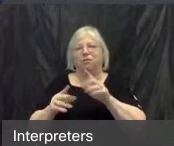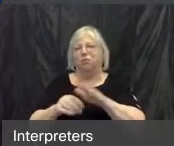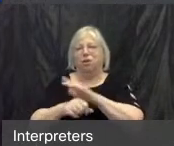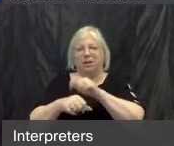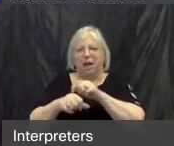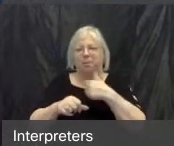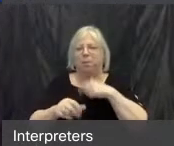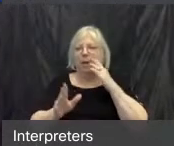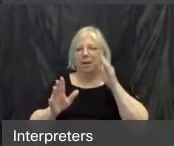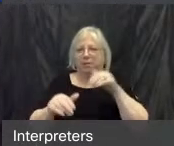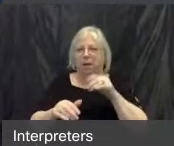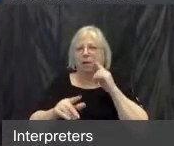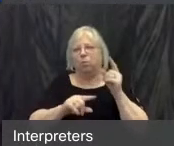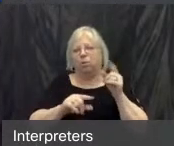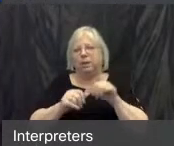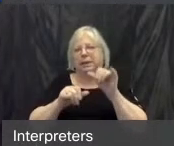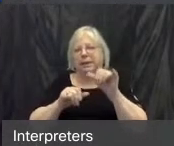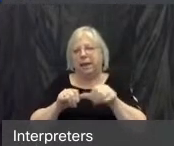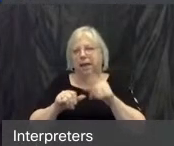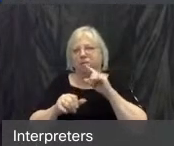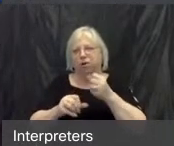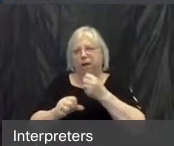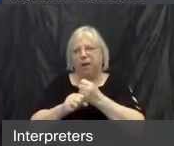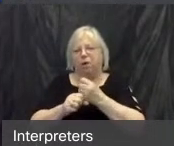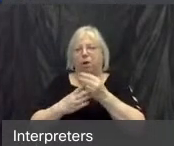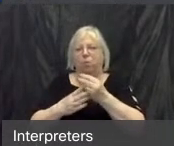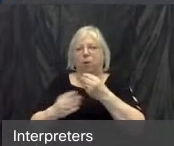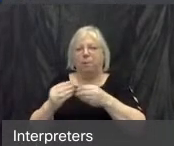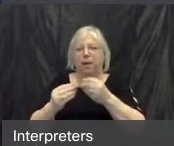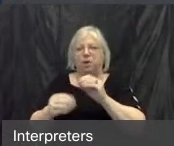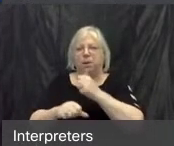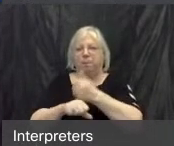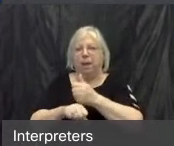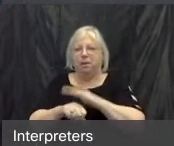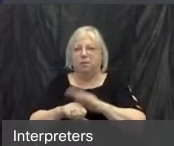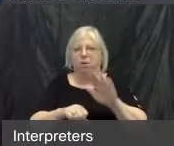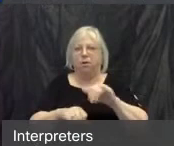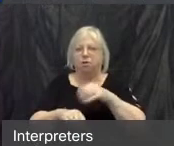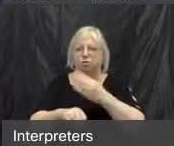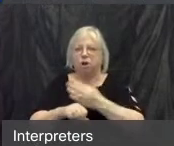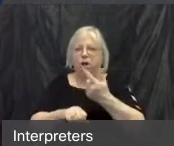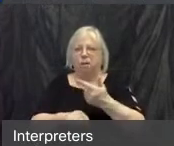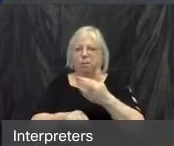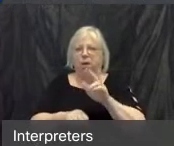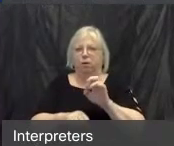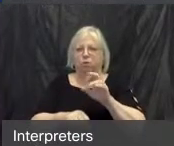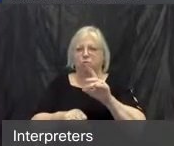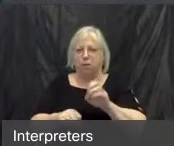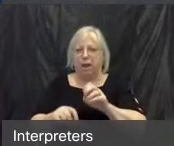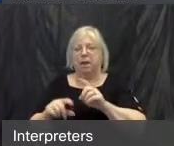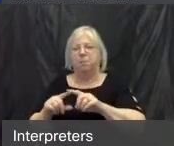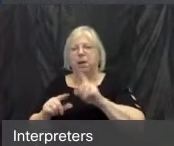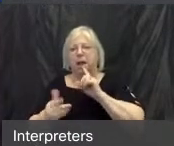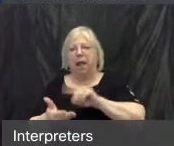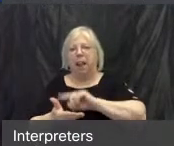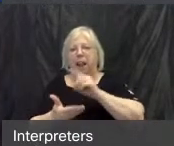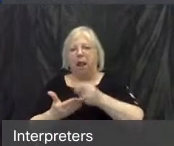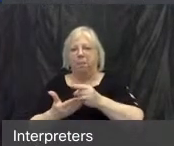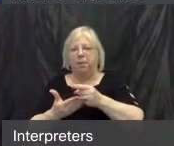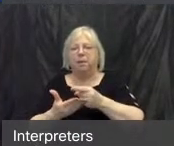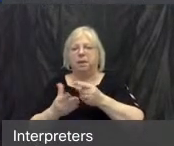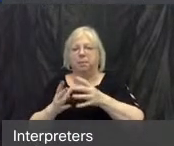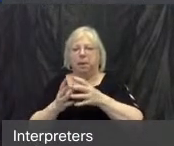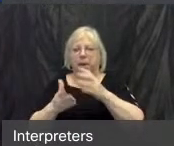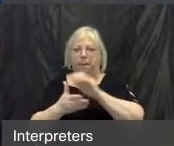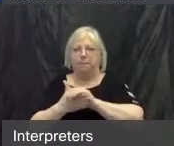that we anticipate being here for a year and we budget based on that job grade and all, we budget a lump sum amount, and then the